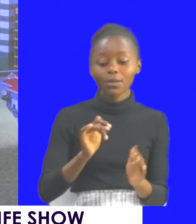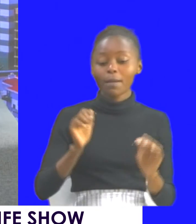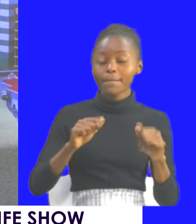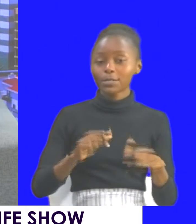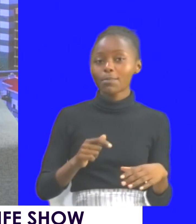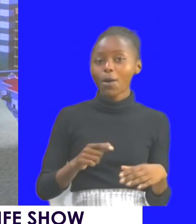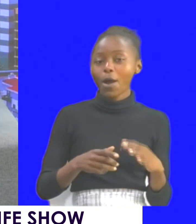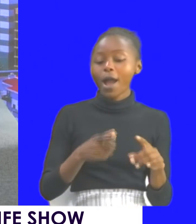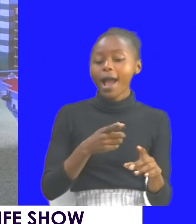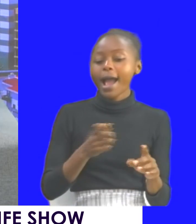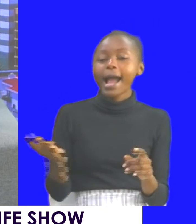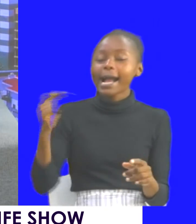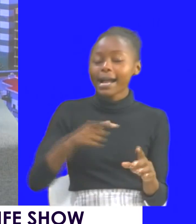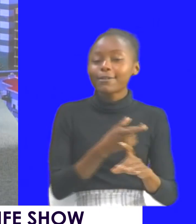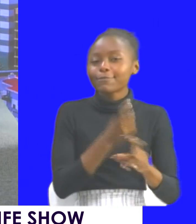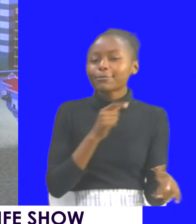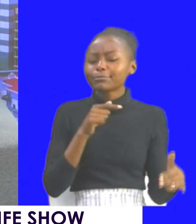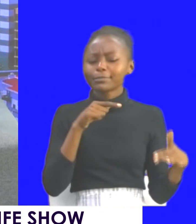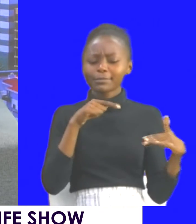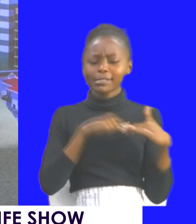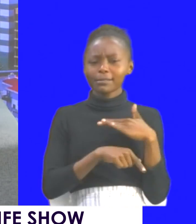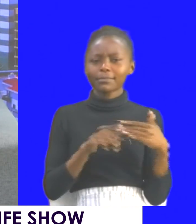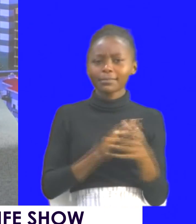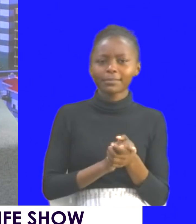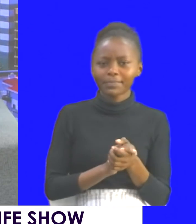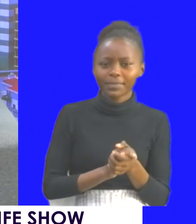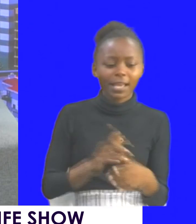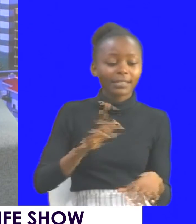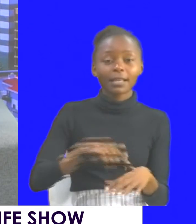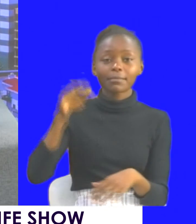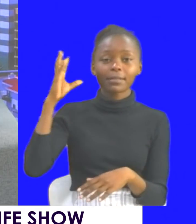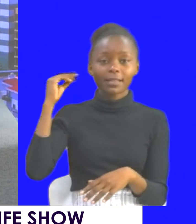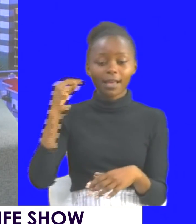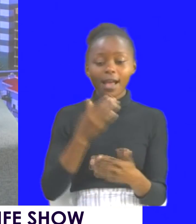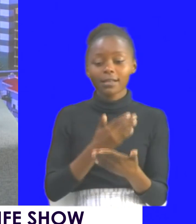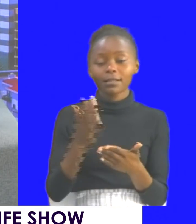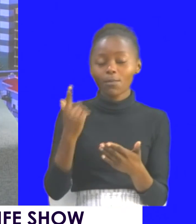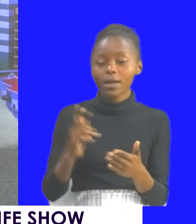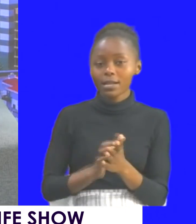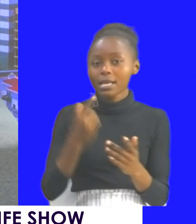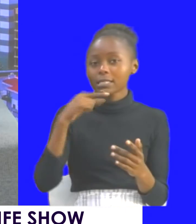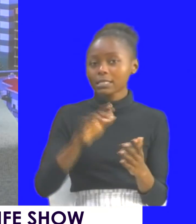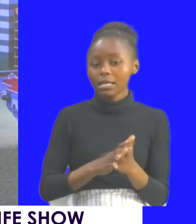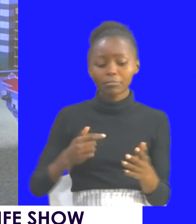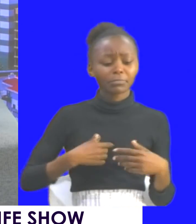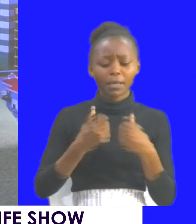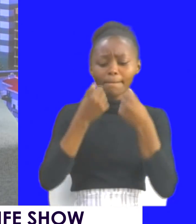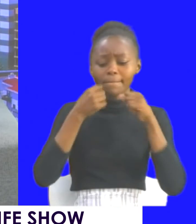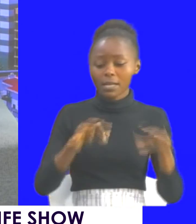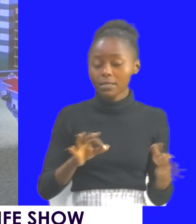you hear someone say, I am too blessed to fail, it is from a